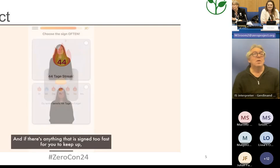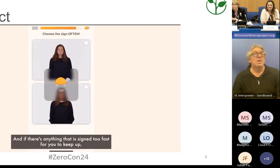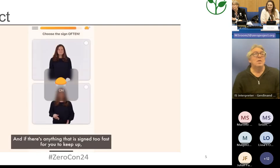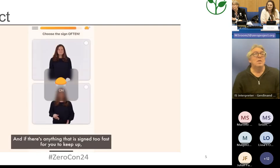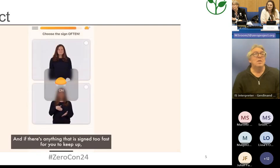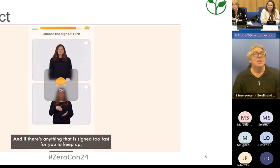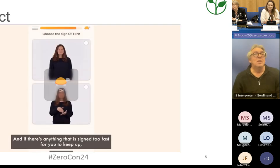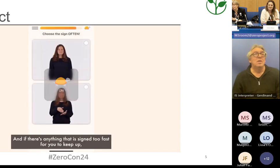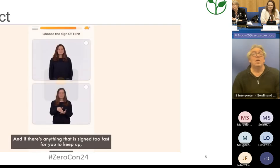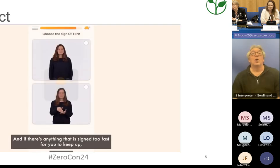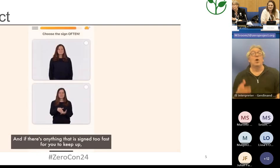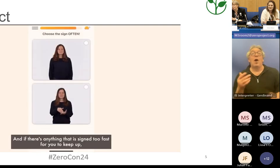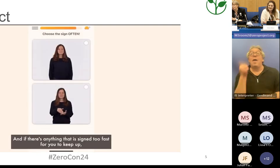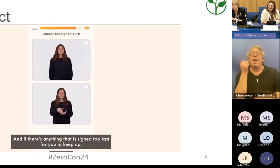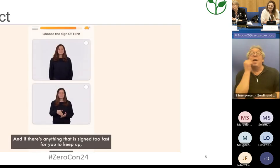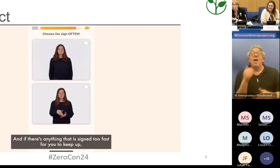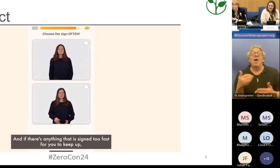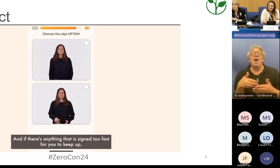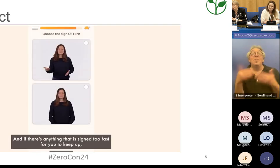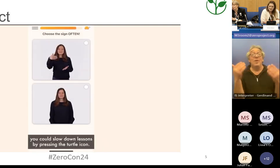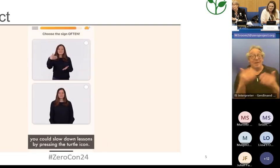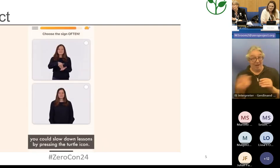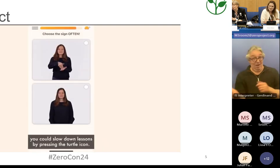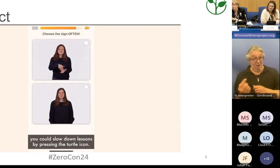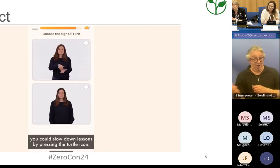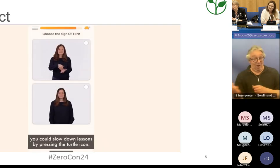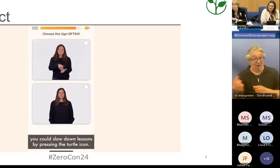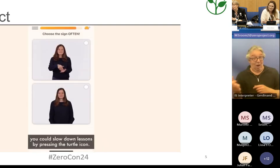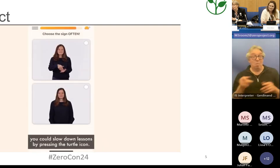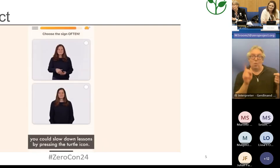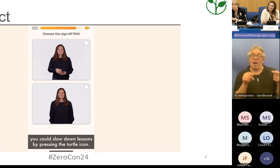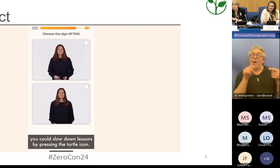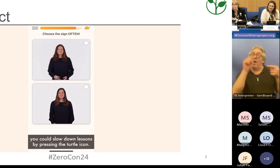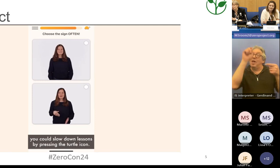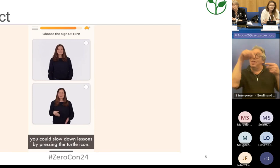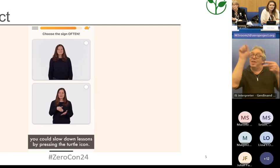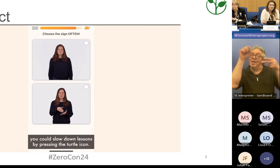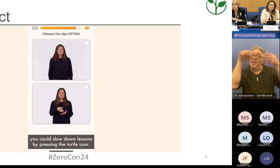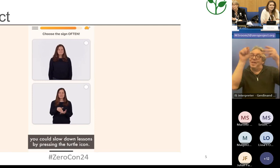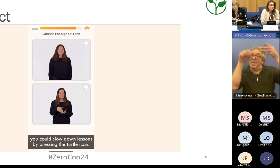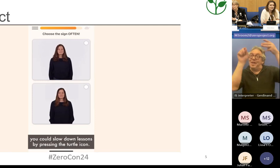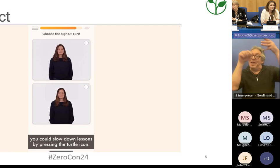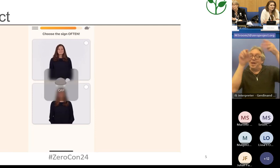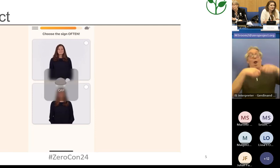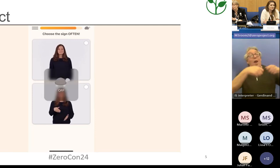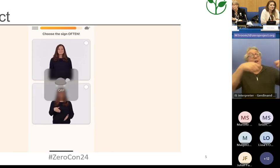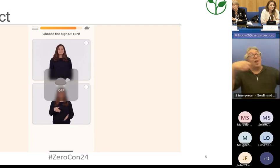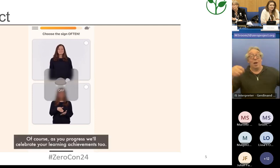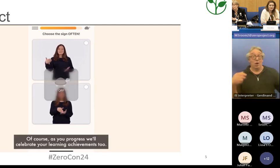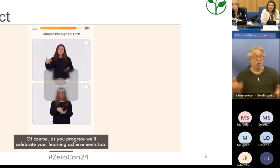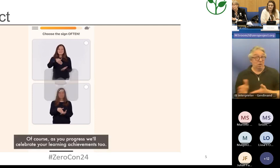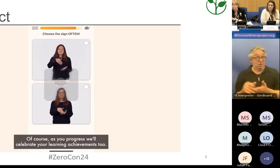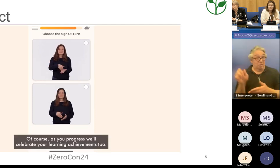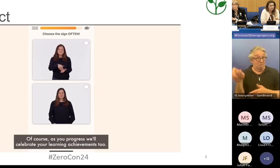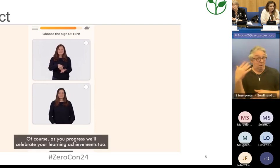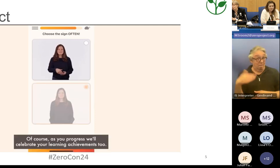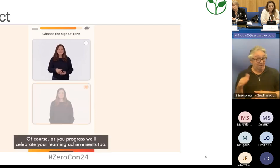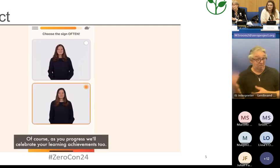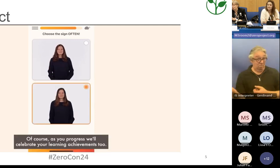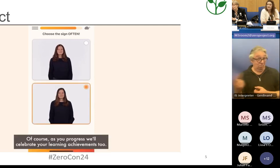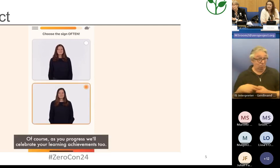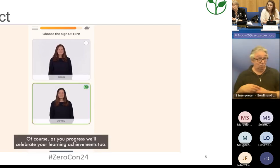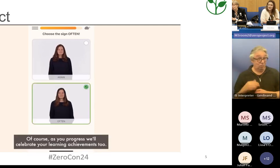day, you have a streak longer each day. Some of our users already have more than a year, I'm